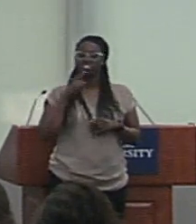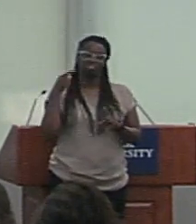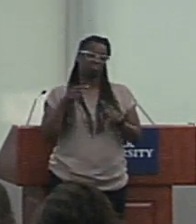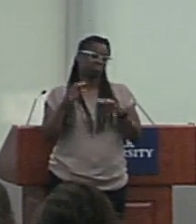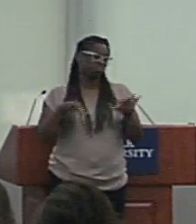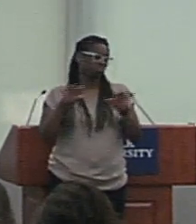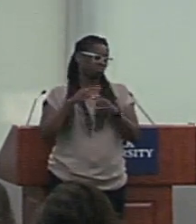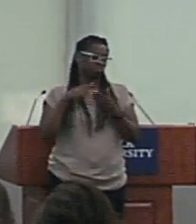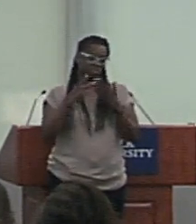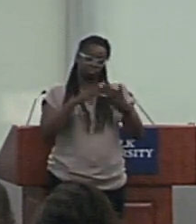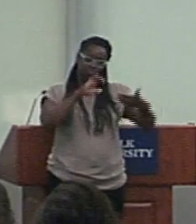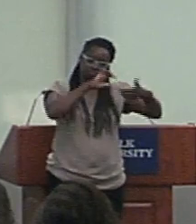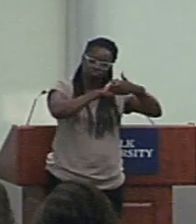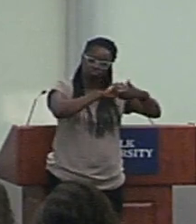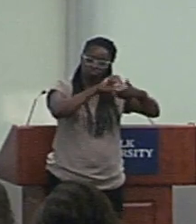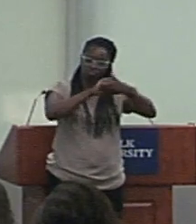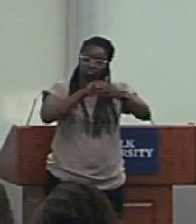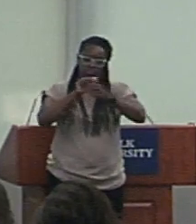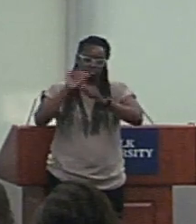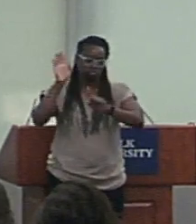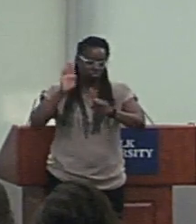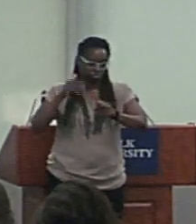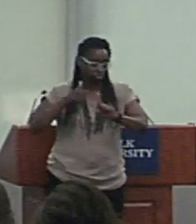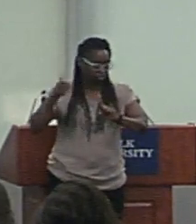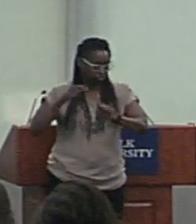the Boston Transportation Department.